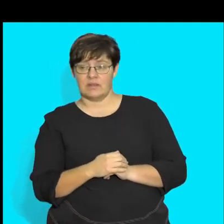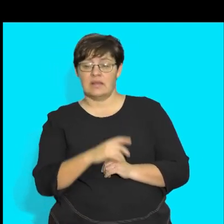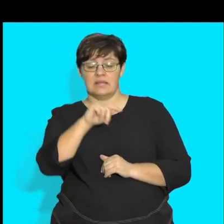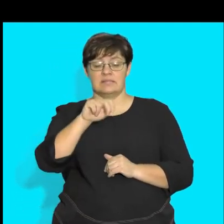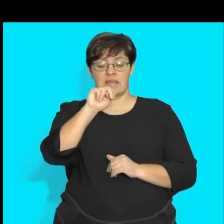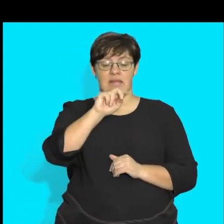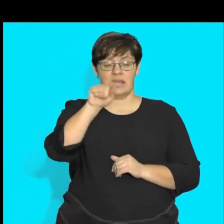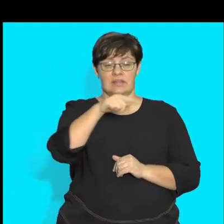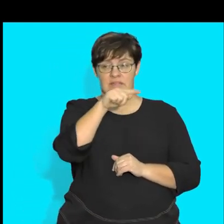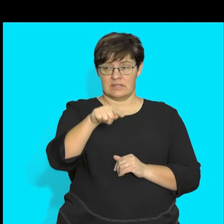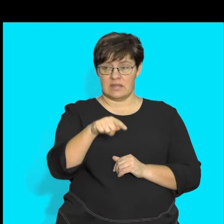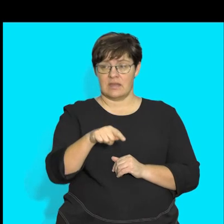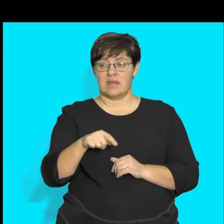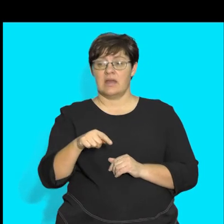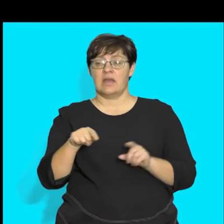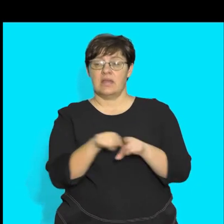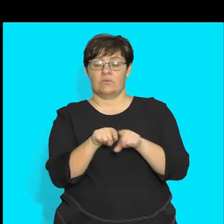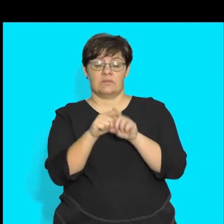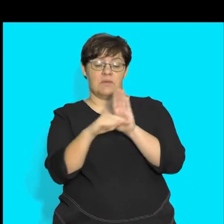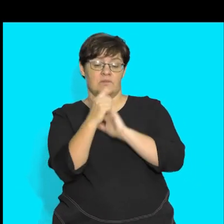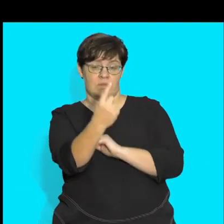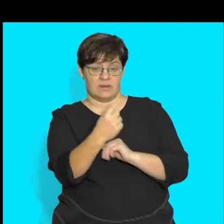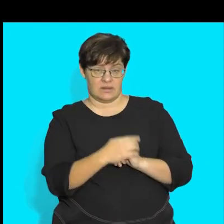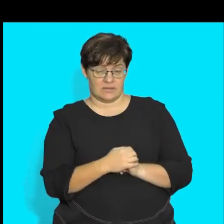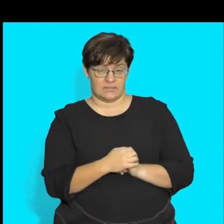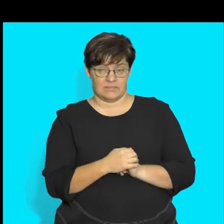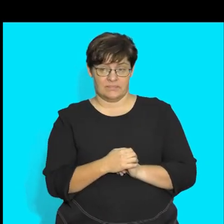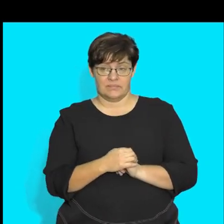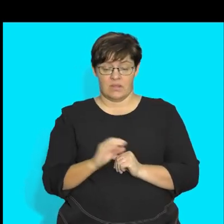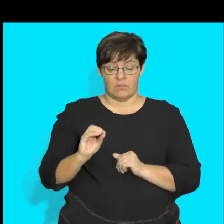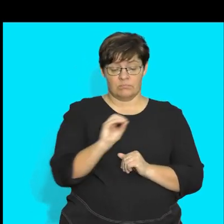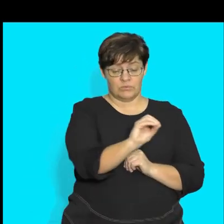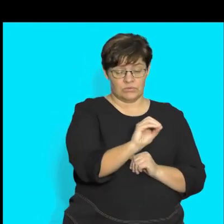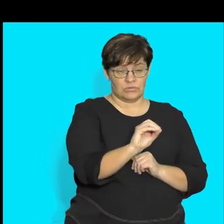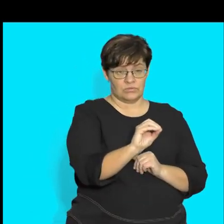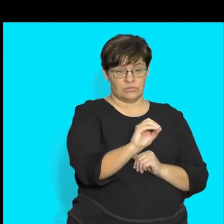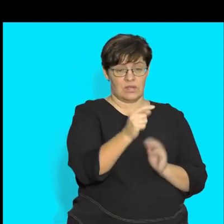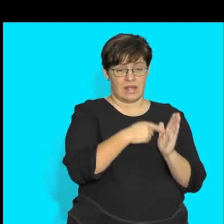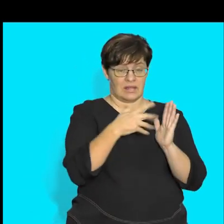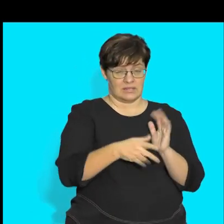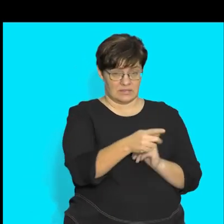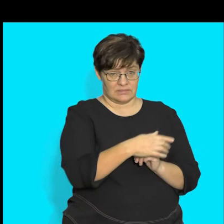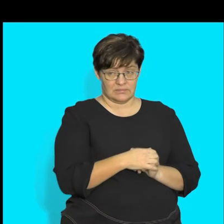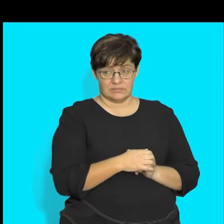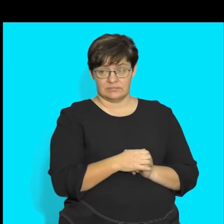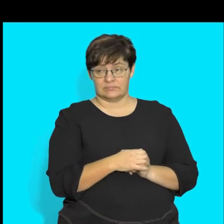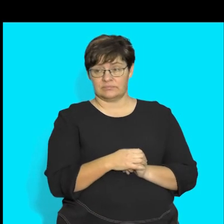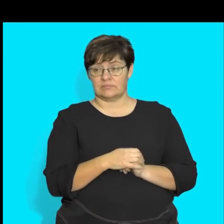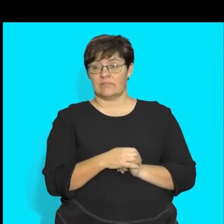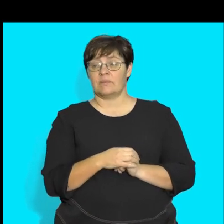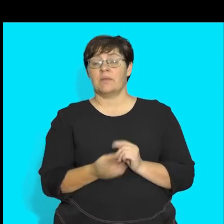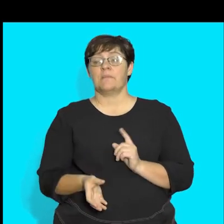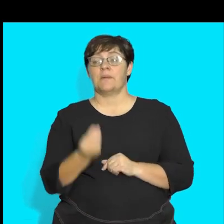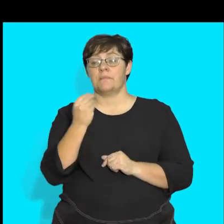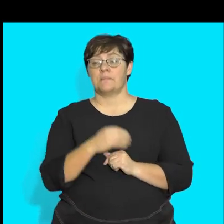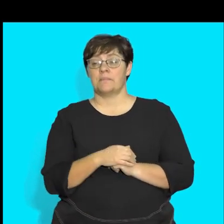tan theta equals minus 1. All right. I'm going to put that into my calculator. All right.